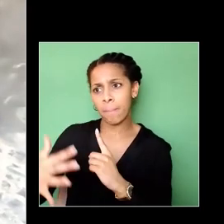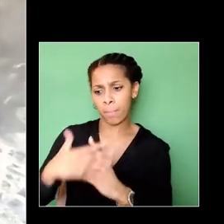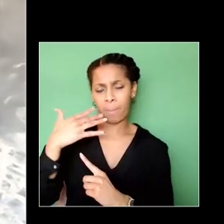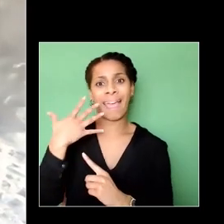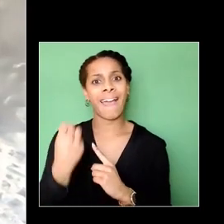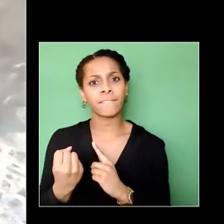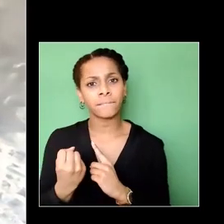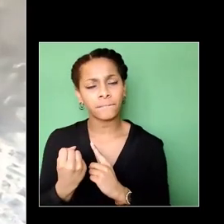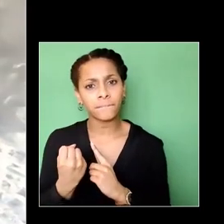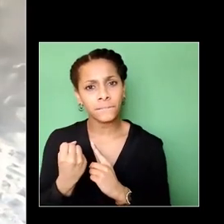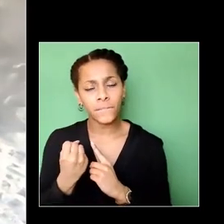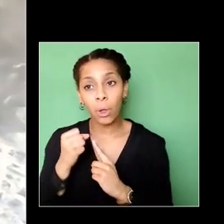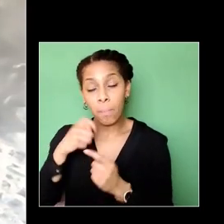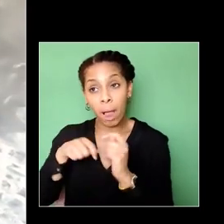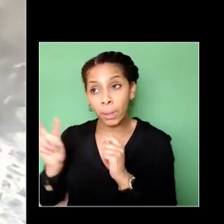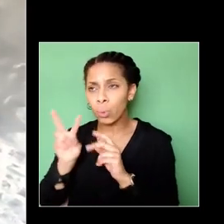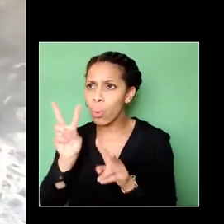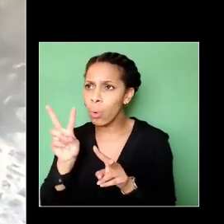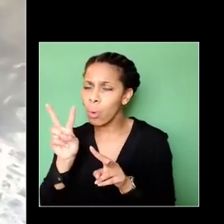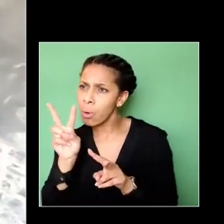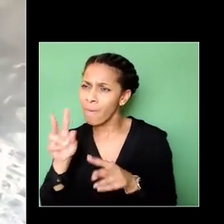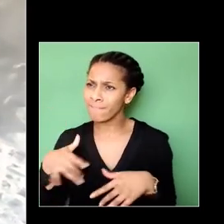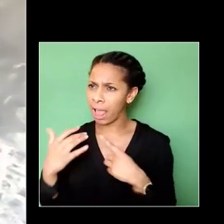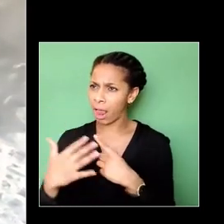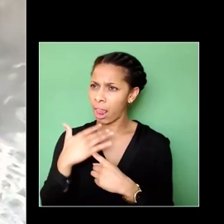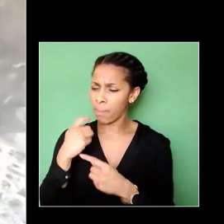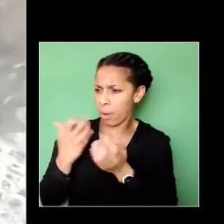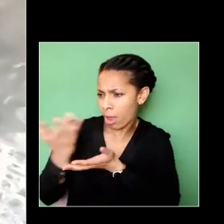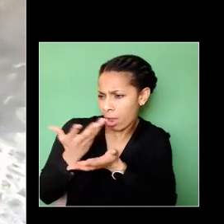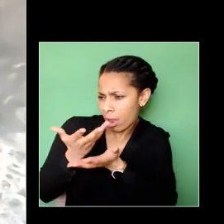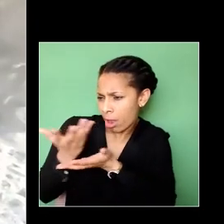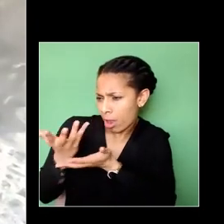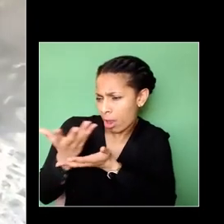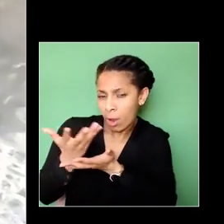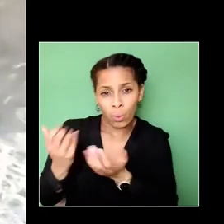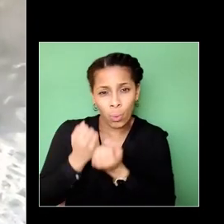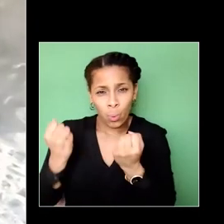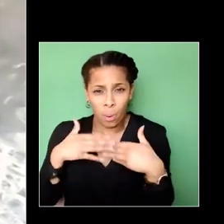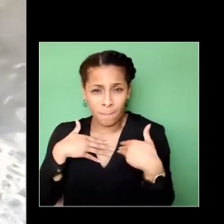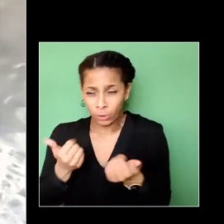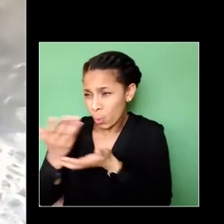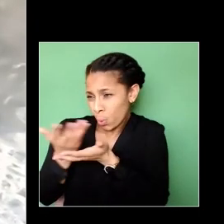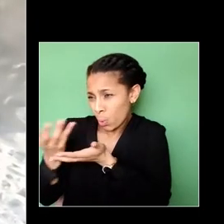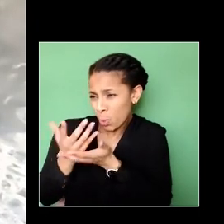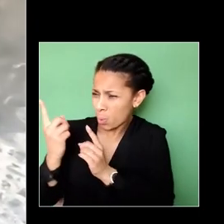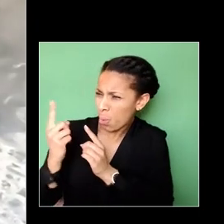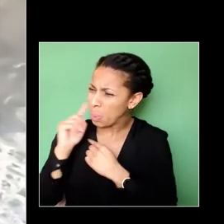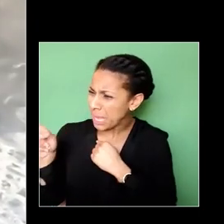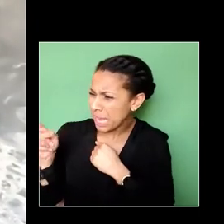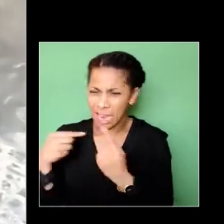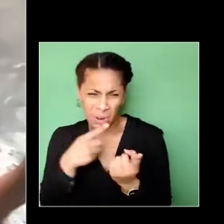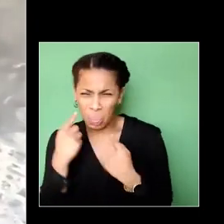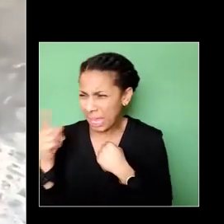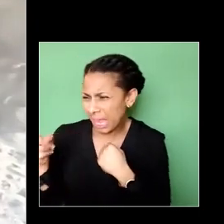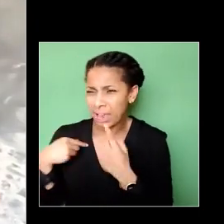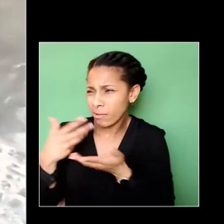got deeply animated and was incredibly intimate and filled with feeling, right? As they both back and forth said, doesn't that remind you of Joe?